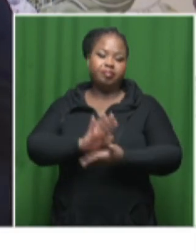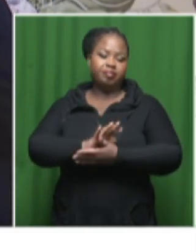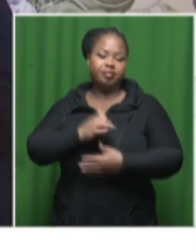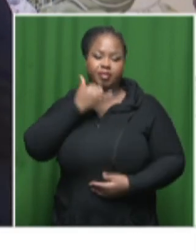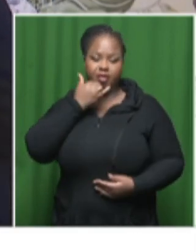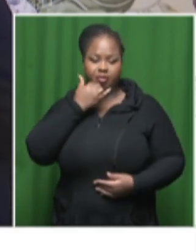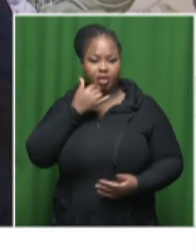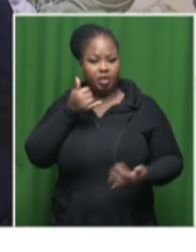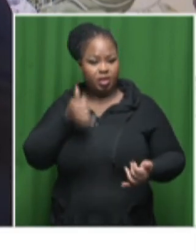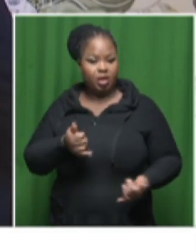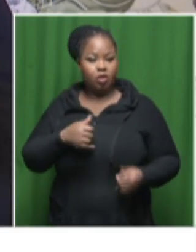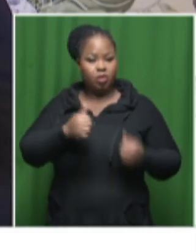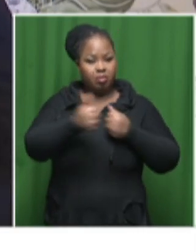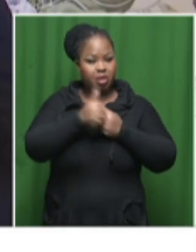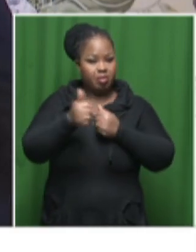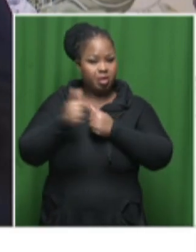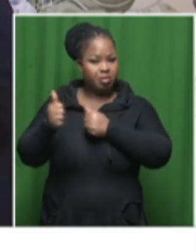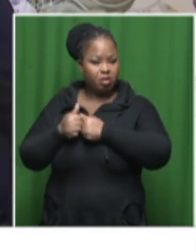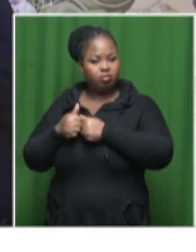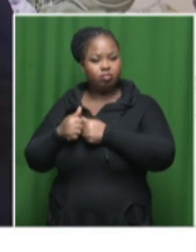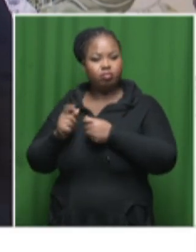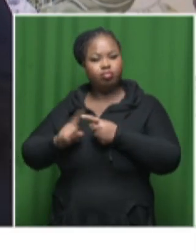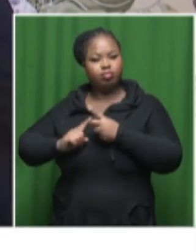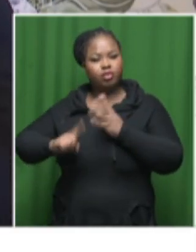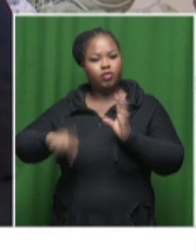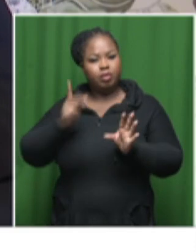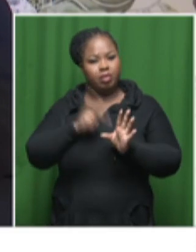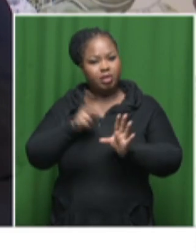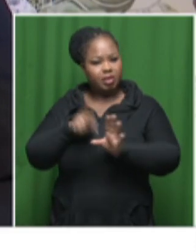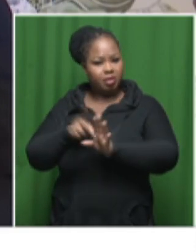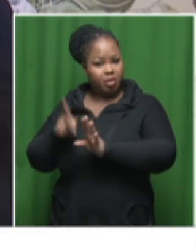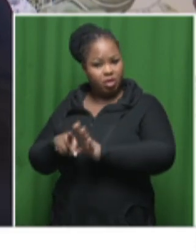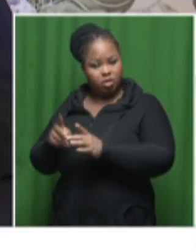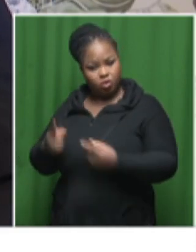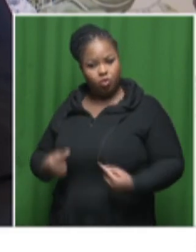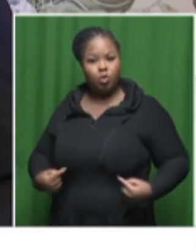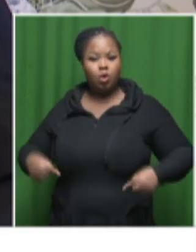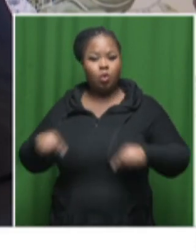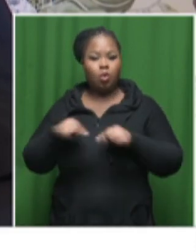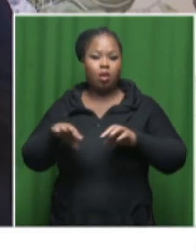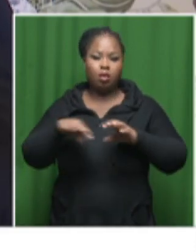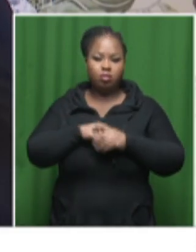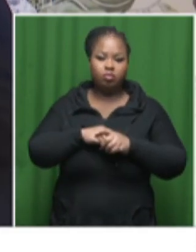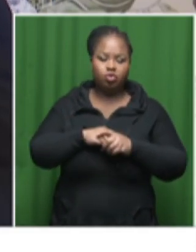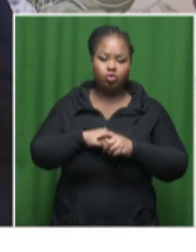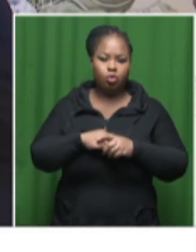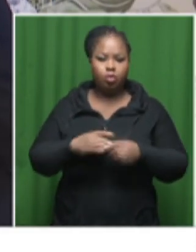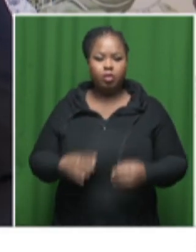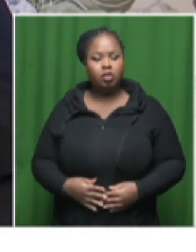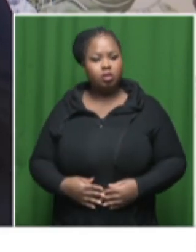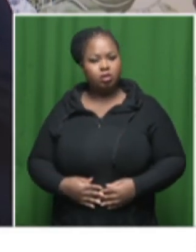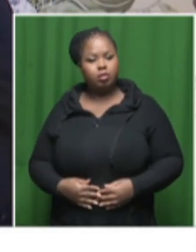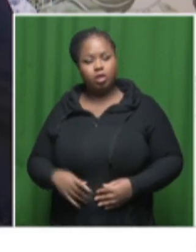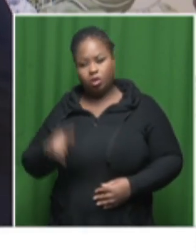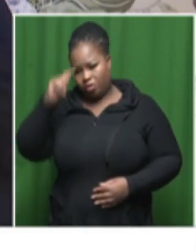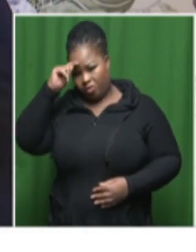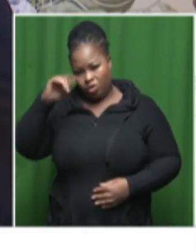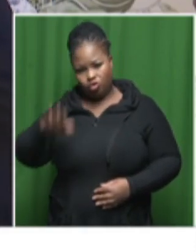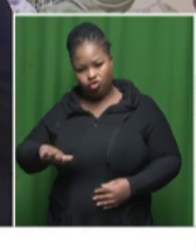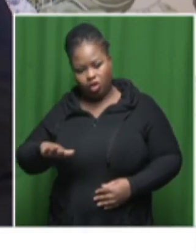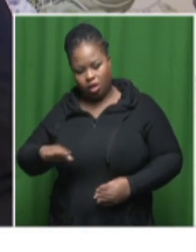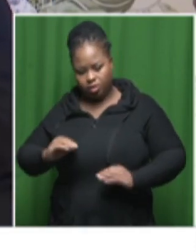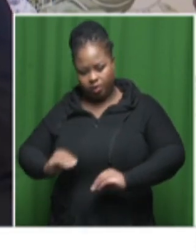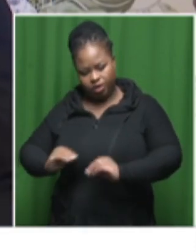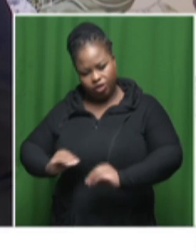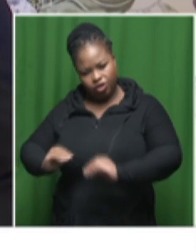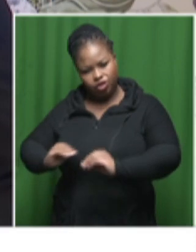all the stakeholders participating, and if all of us play a role to grow up and to groom the boy's child, knowing